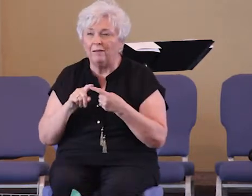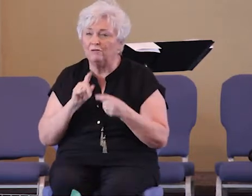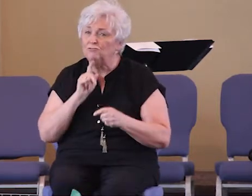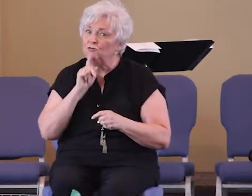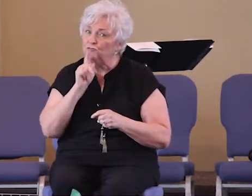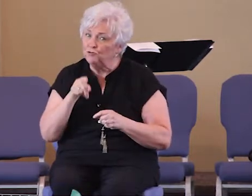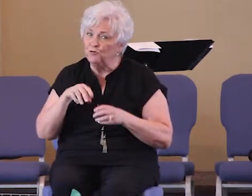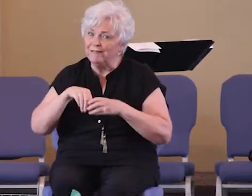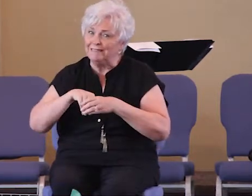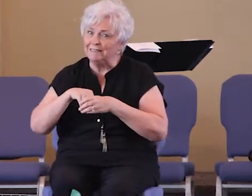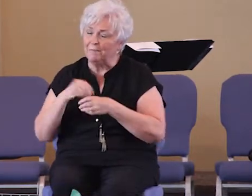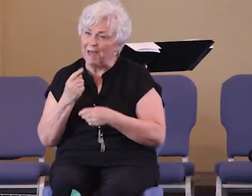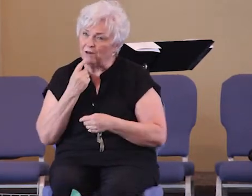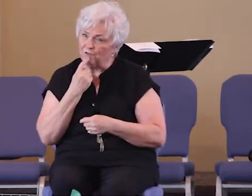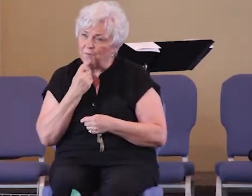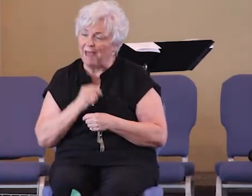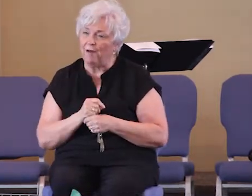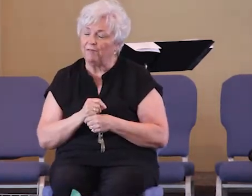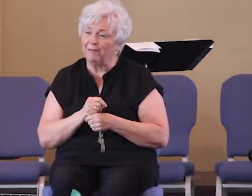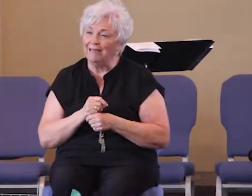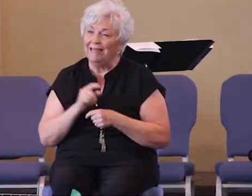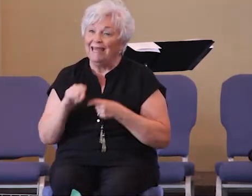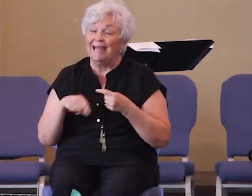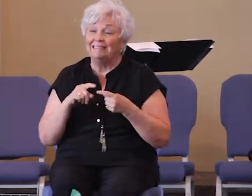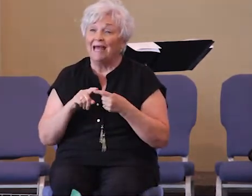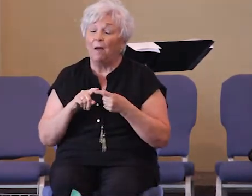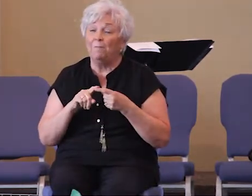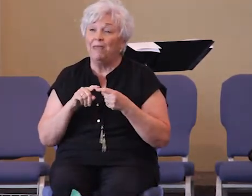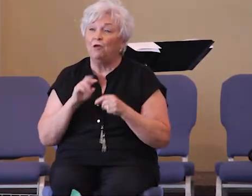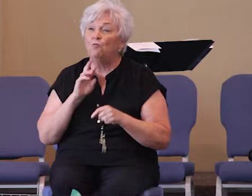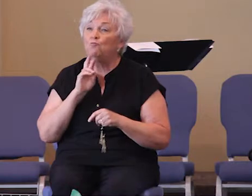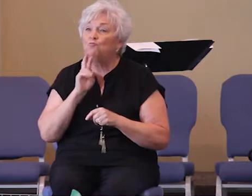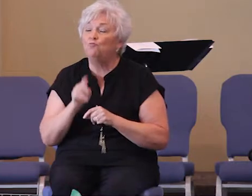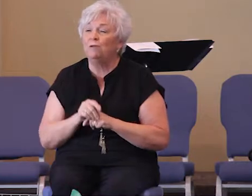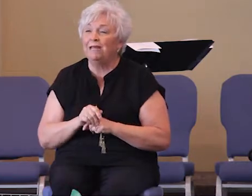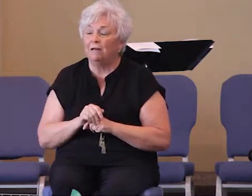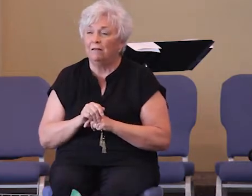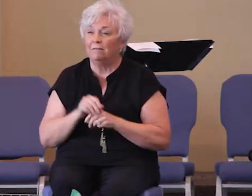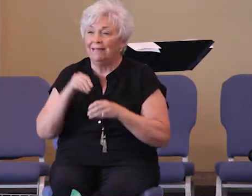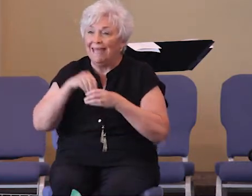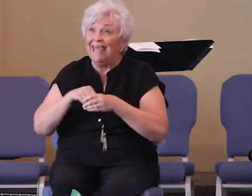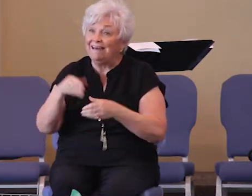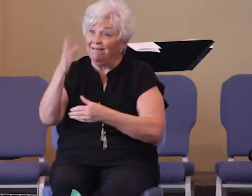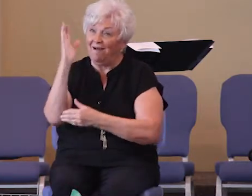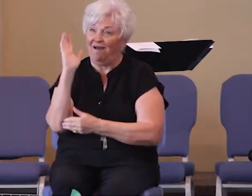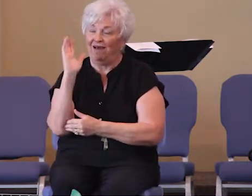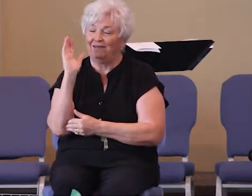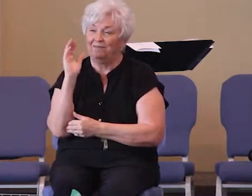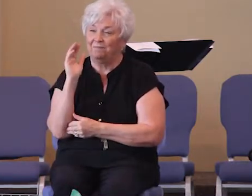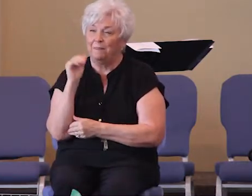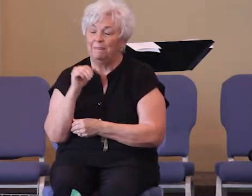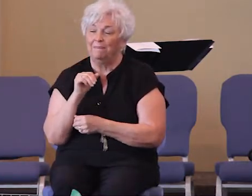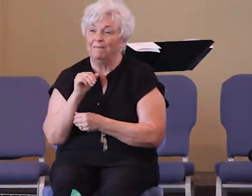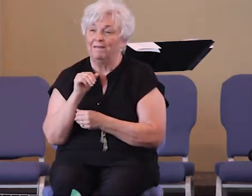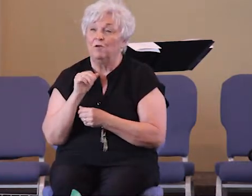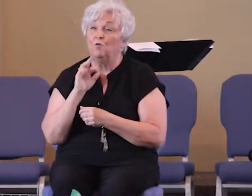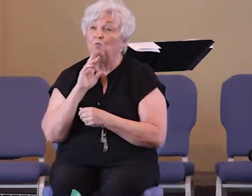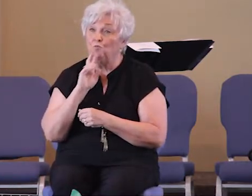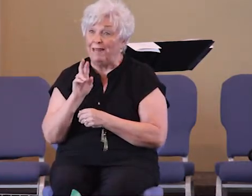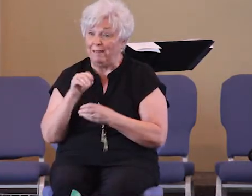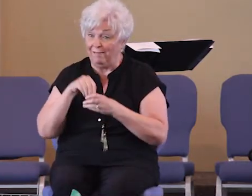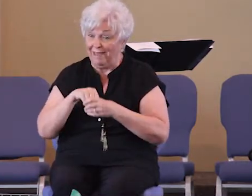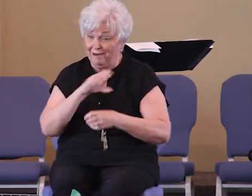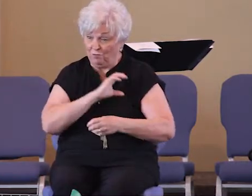It's about being authentic in God. Authentic in Christ. And so just be